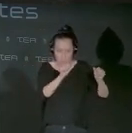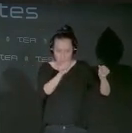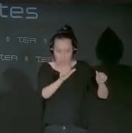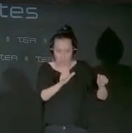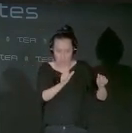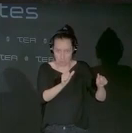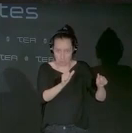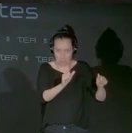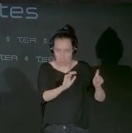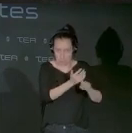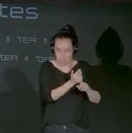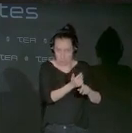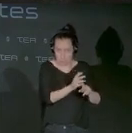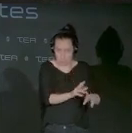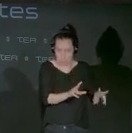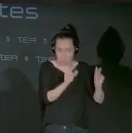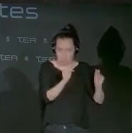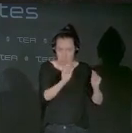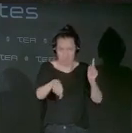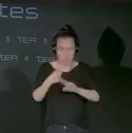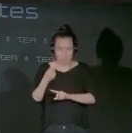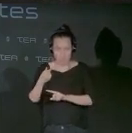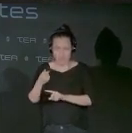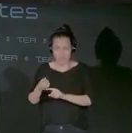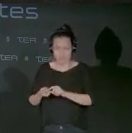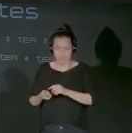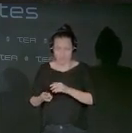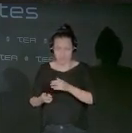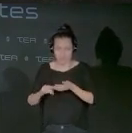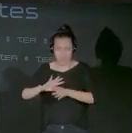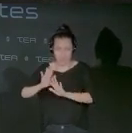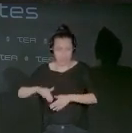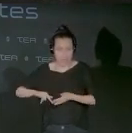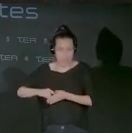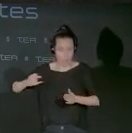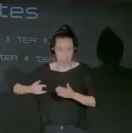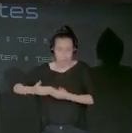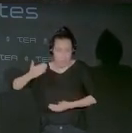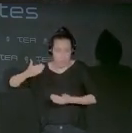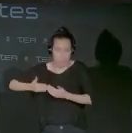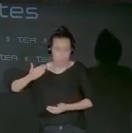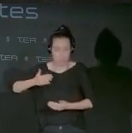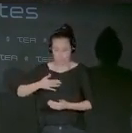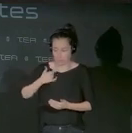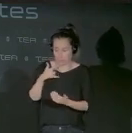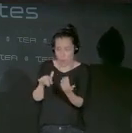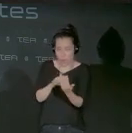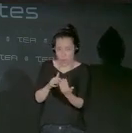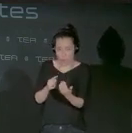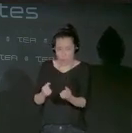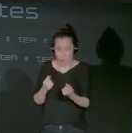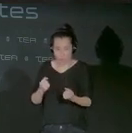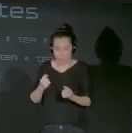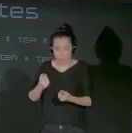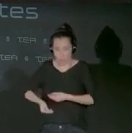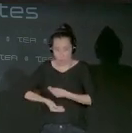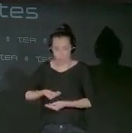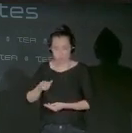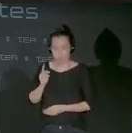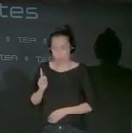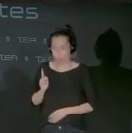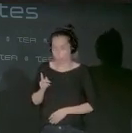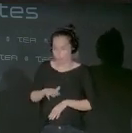so powerful isn't so that it can run spreadsheets, it's so it can run games. That's what's driven the technology. The only